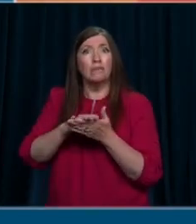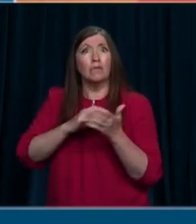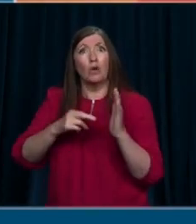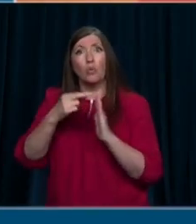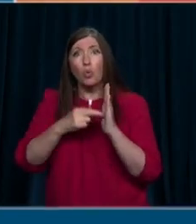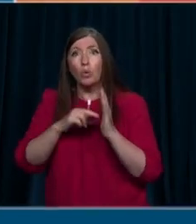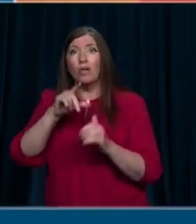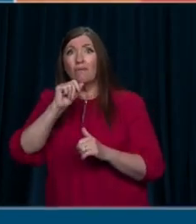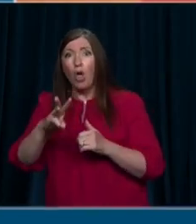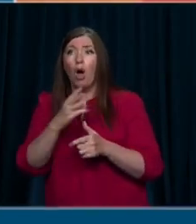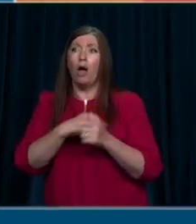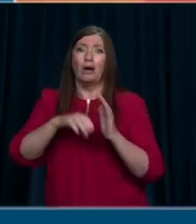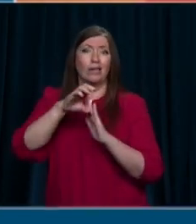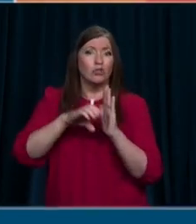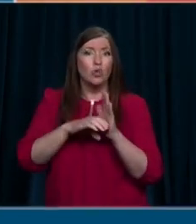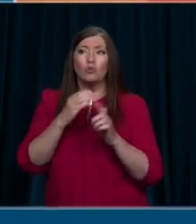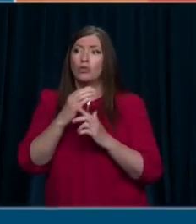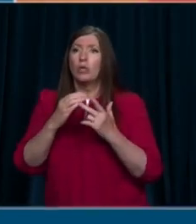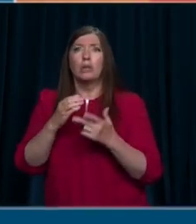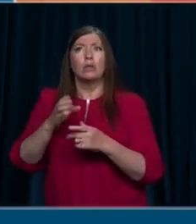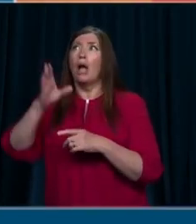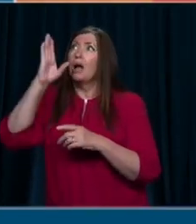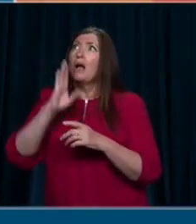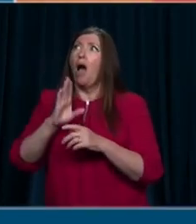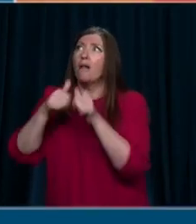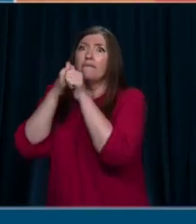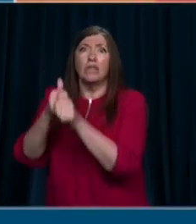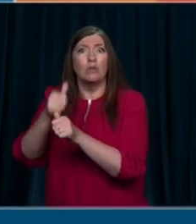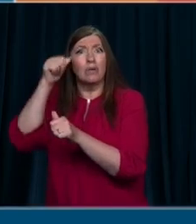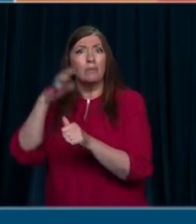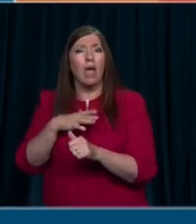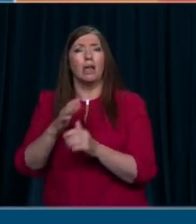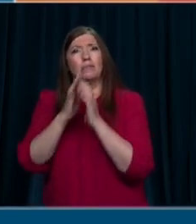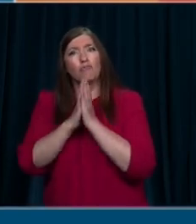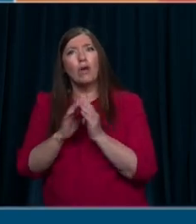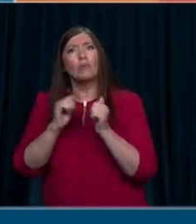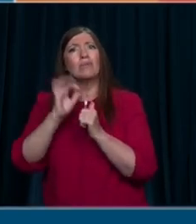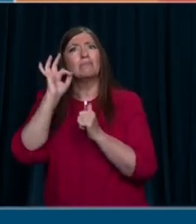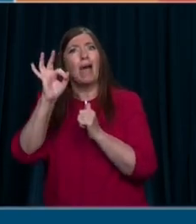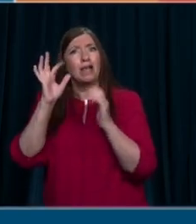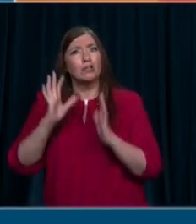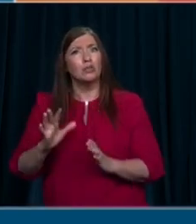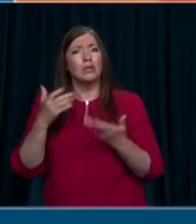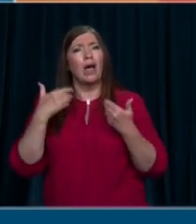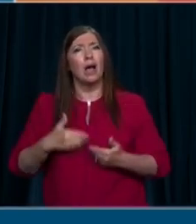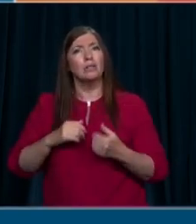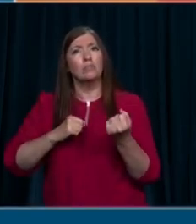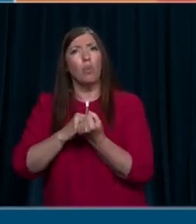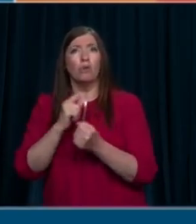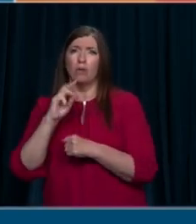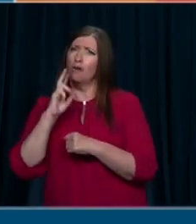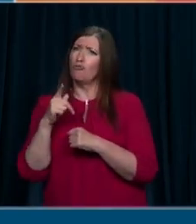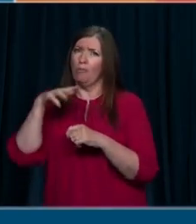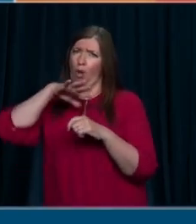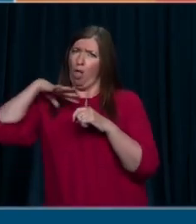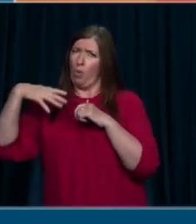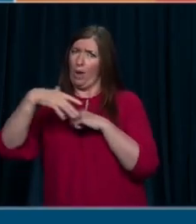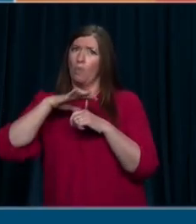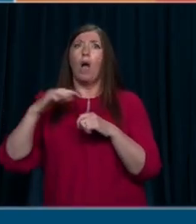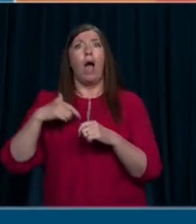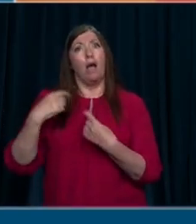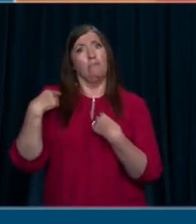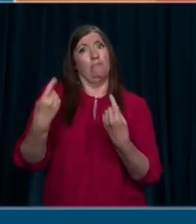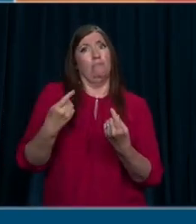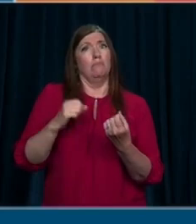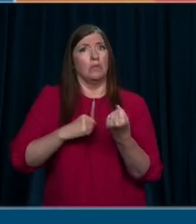He's a God-fearing man. He prayed with my pastors. So, I would support Trump just about all the way around. I have in the